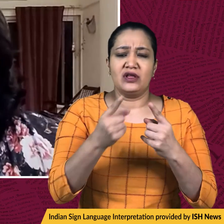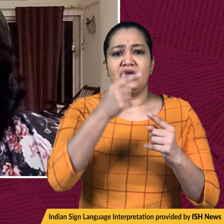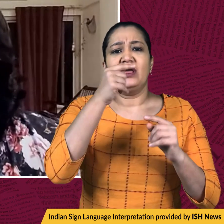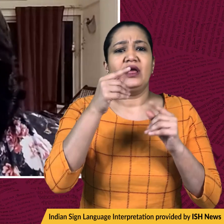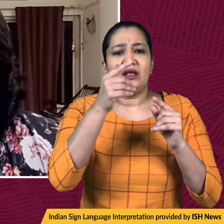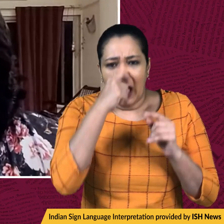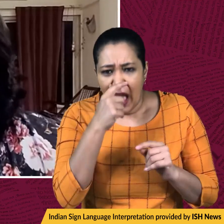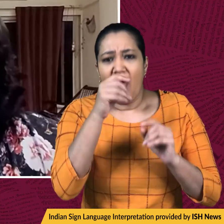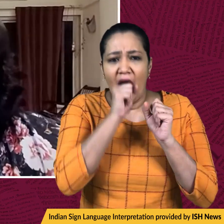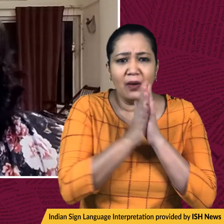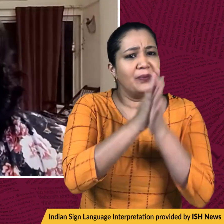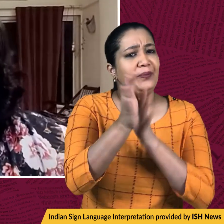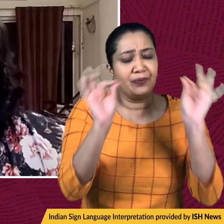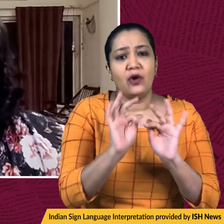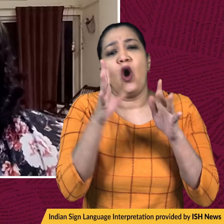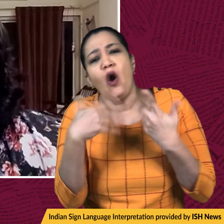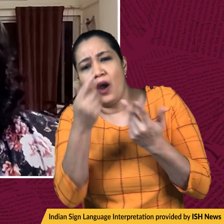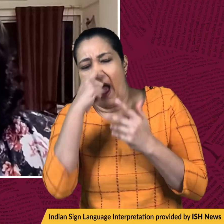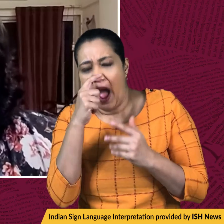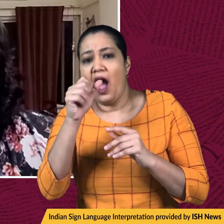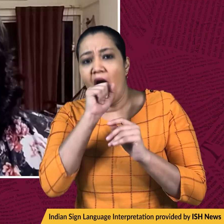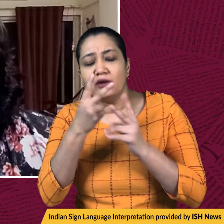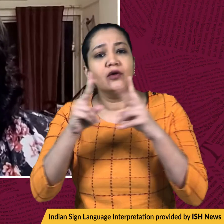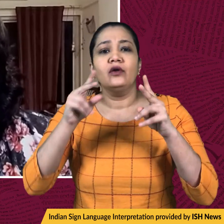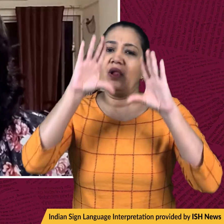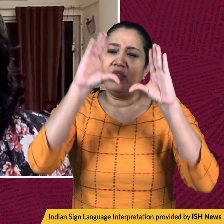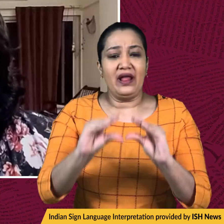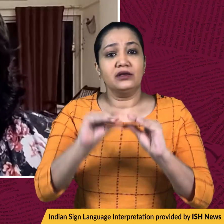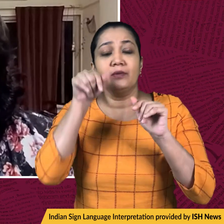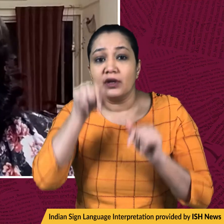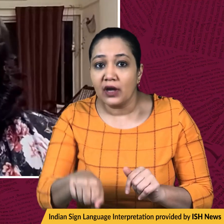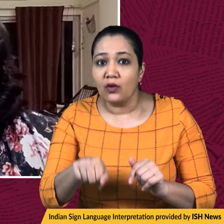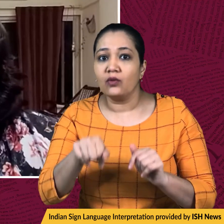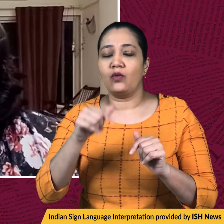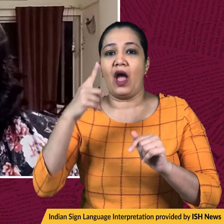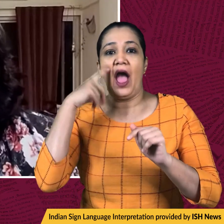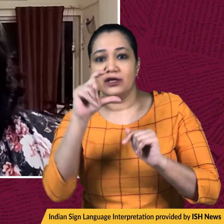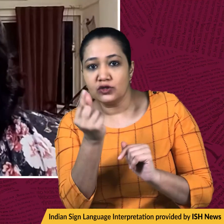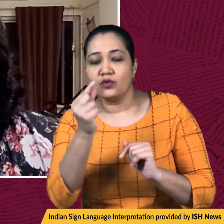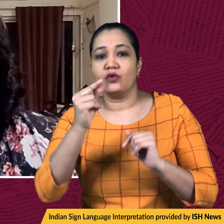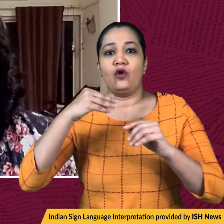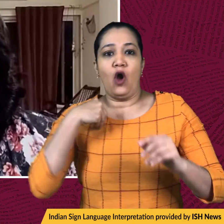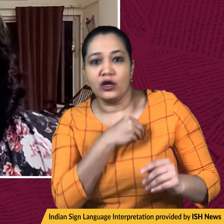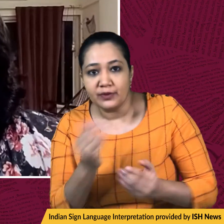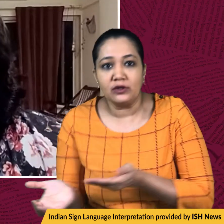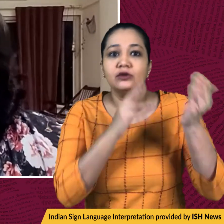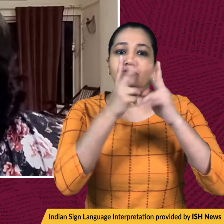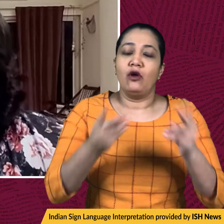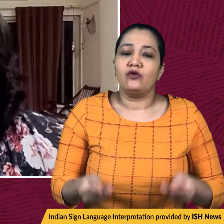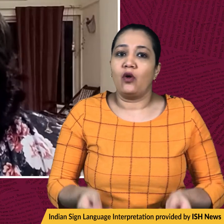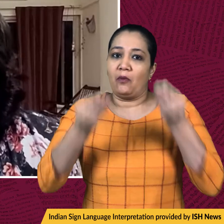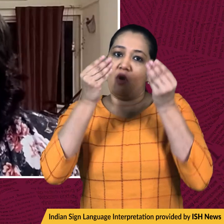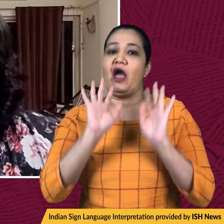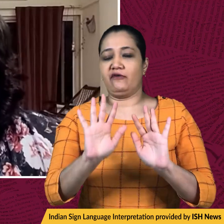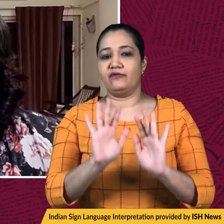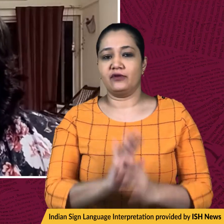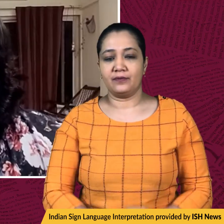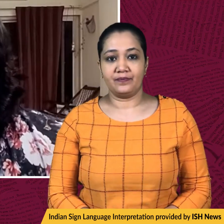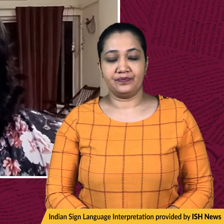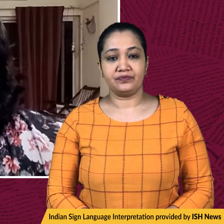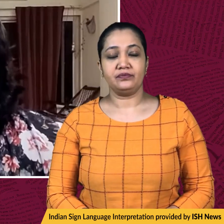been asymptomatic or mild, hospitalizations and ICU cases have been increasing in the current